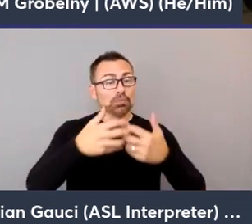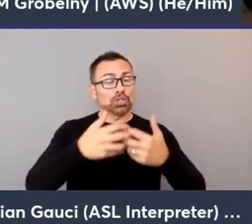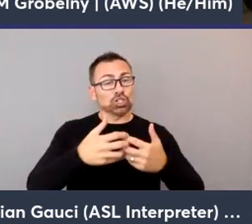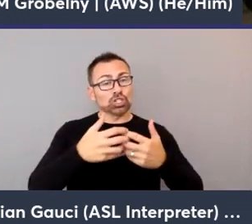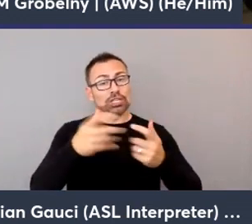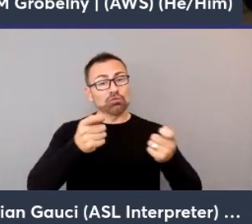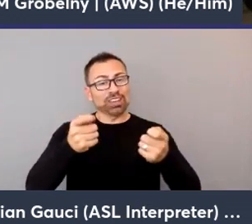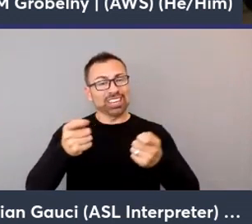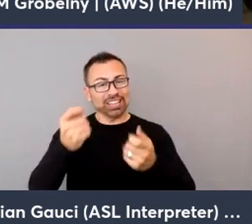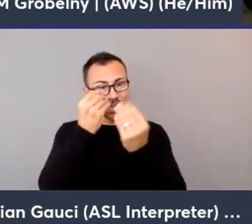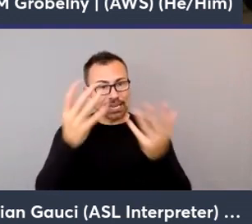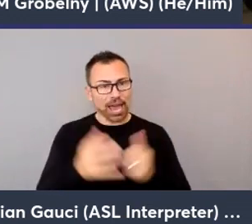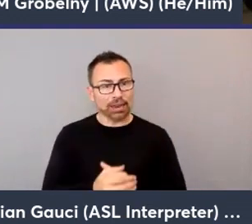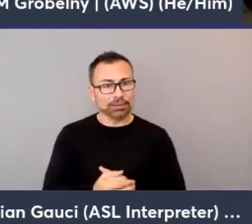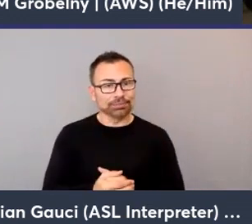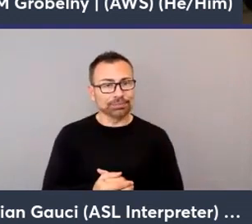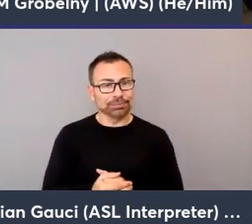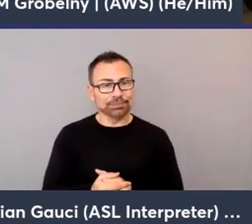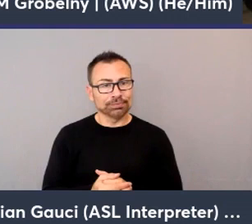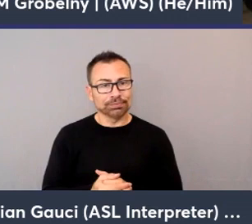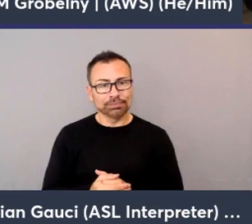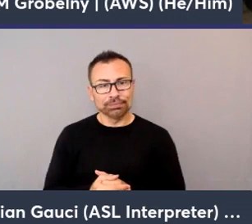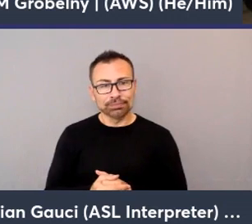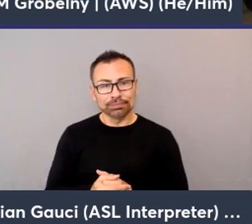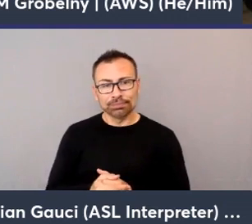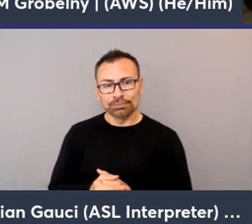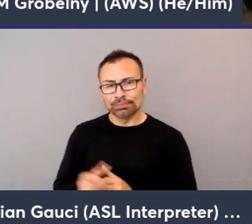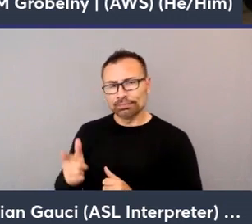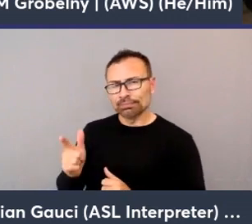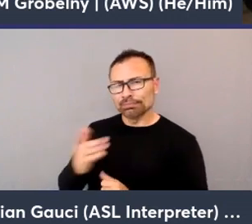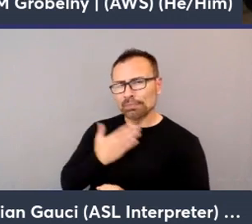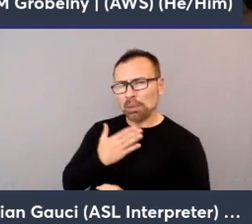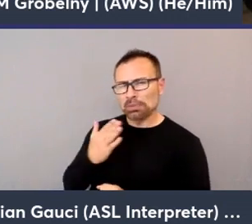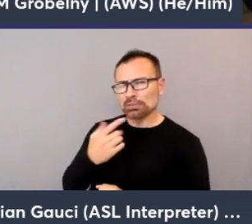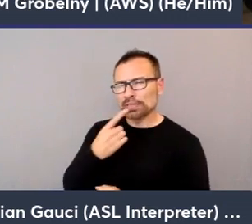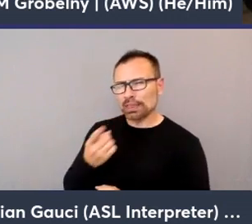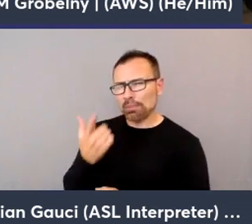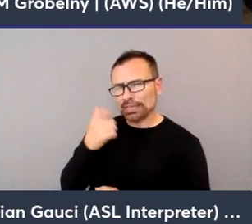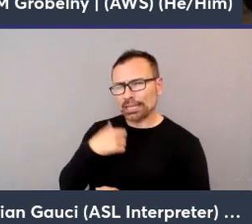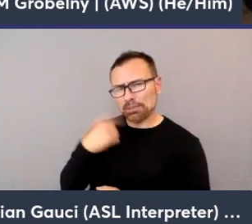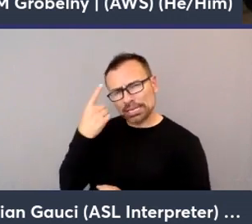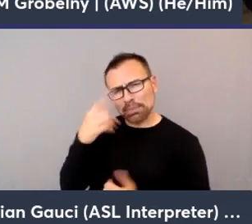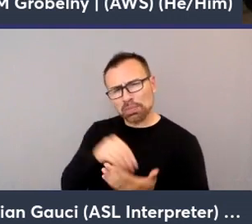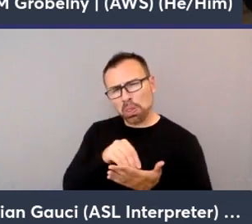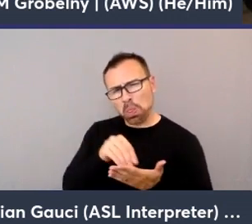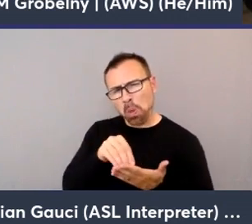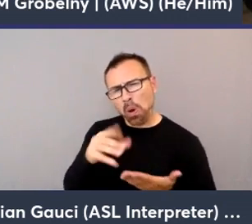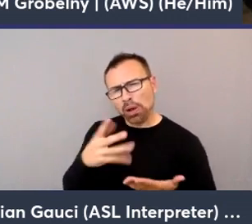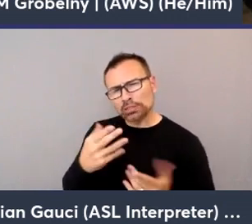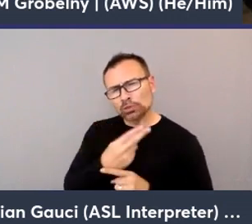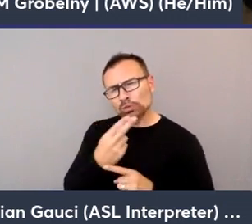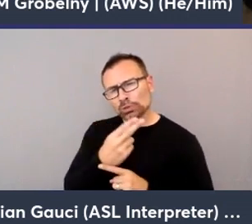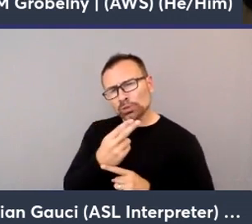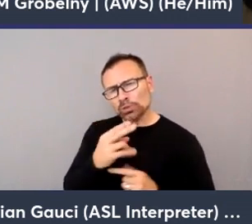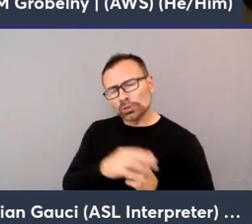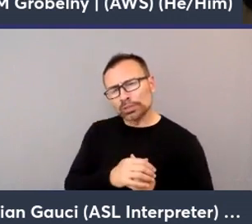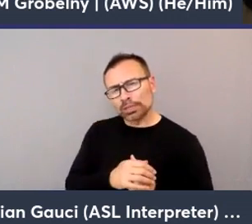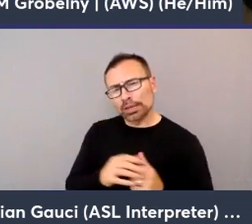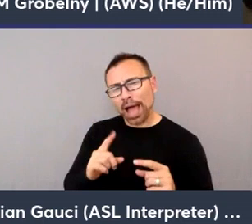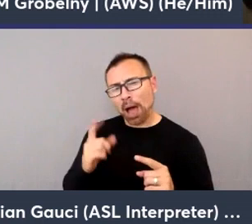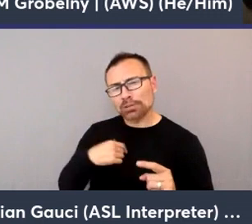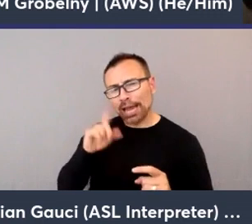I'm glad you mentioned that, because I was just thinking about that logs use case. And I was going to ask you, the next break, but I'm going to interrupt you now